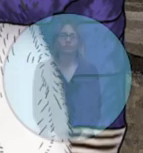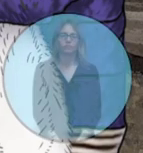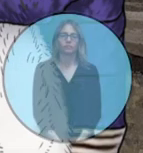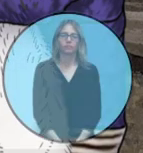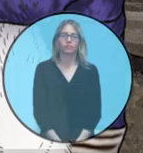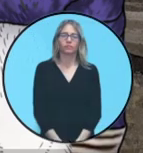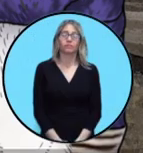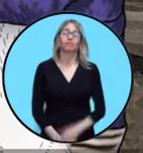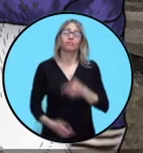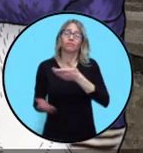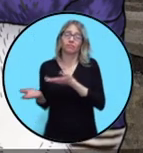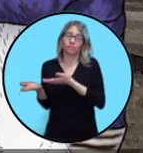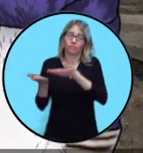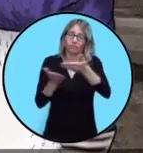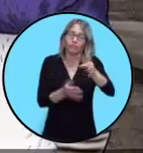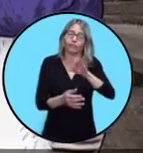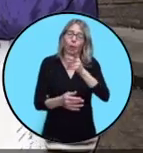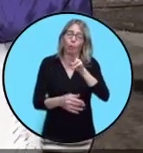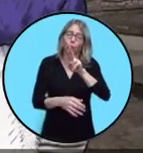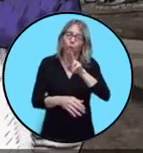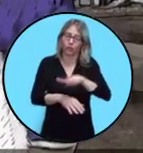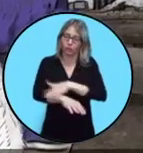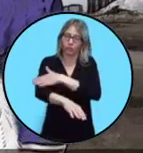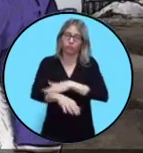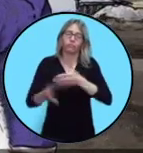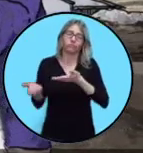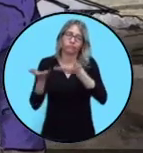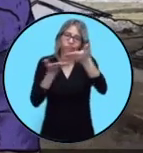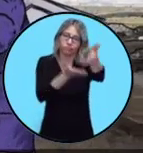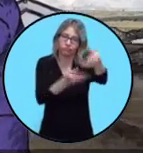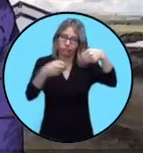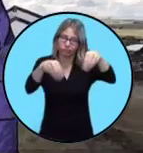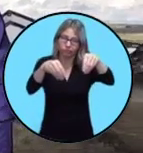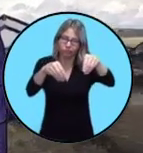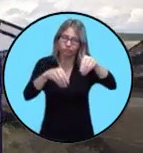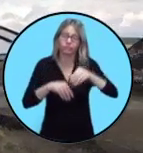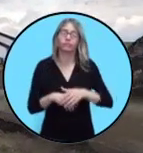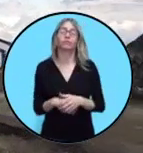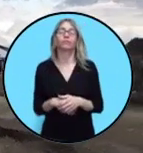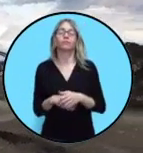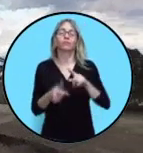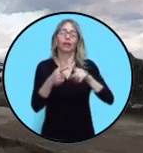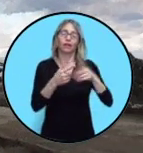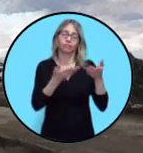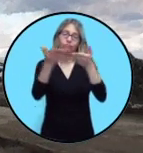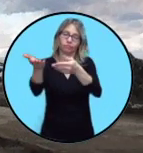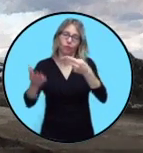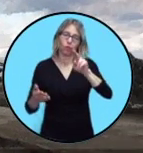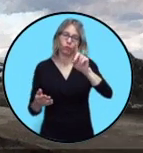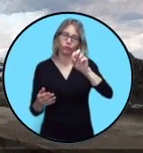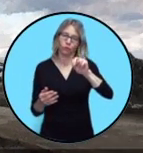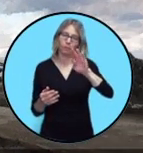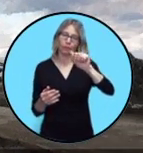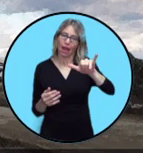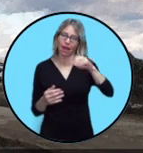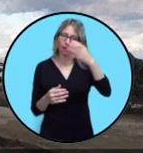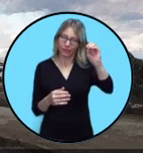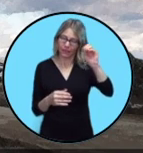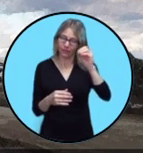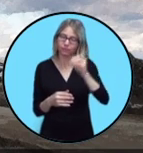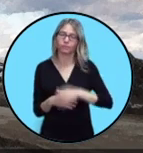Yeah. And they would be trading fox fur to Baker Lake. Okay. To the Hudson